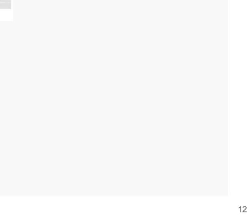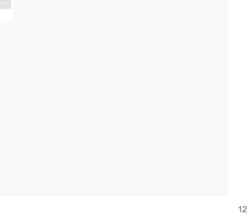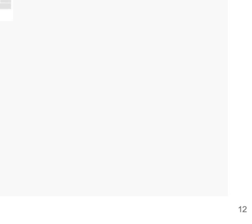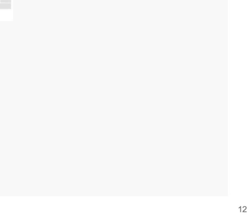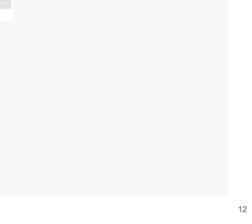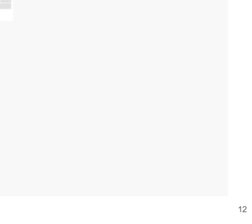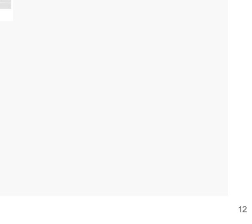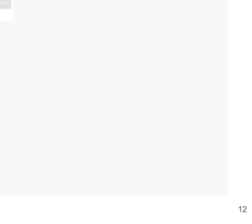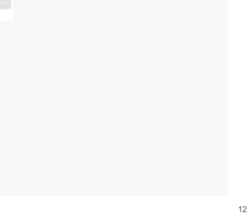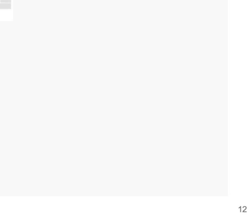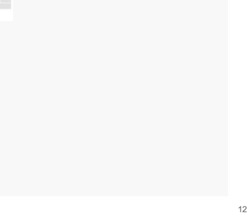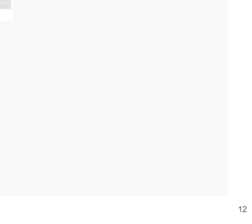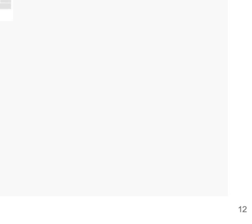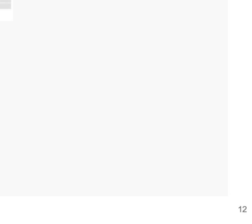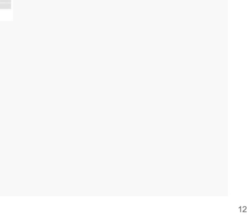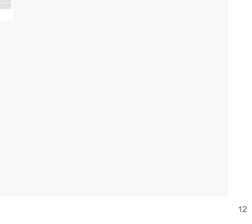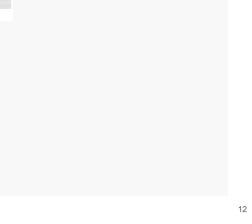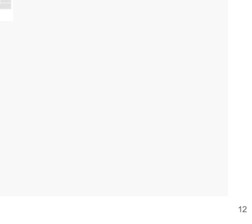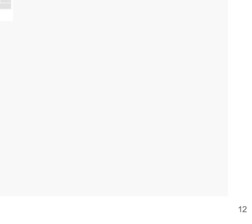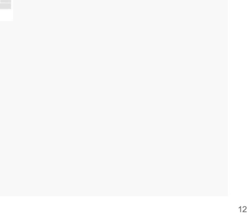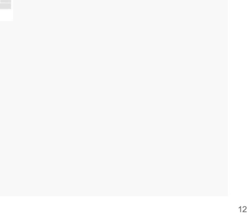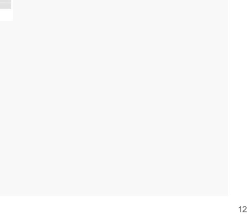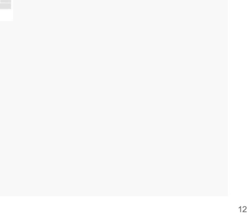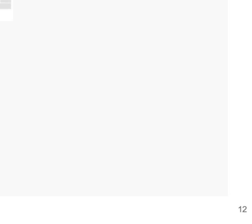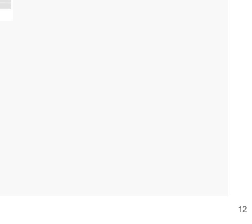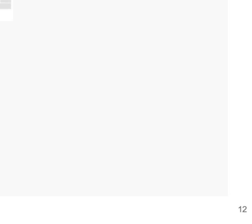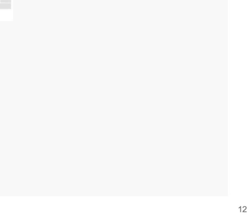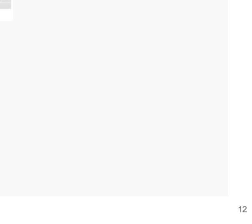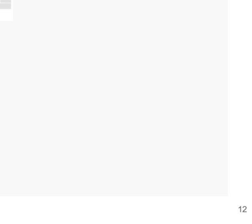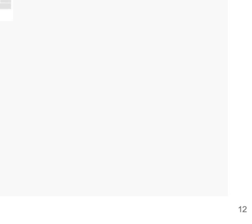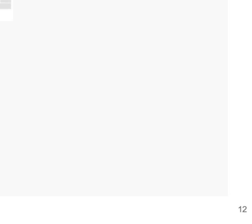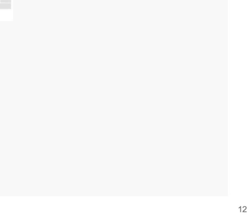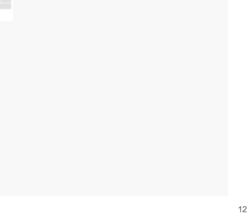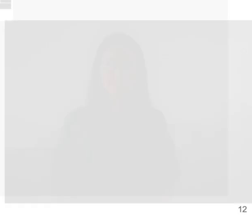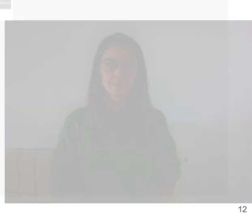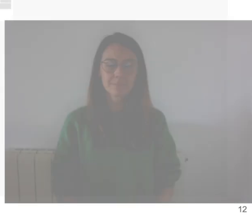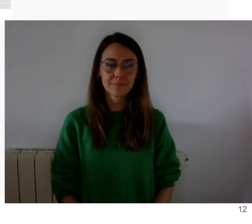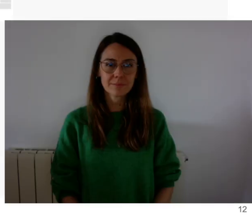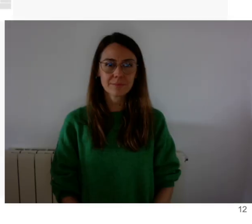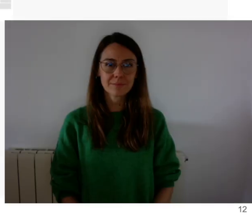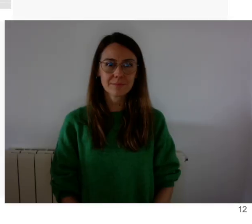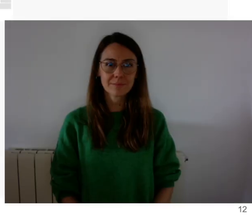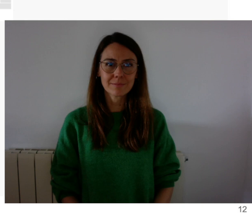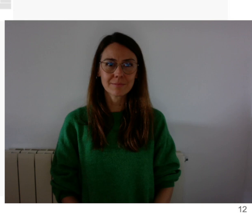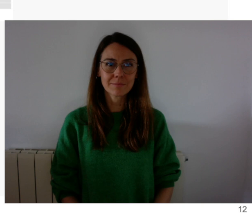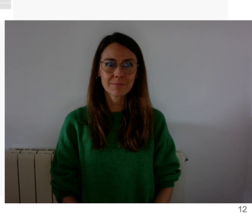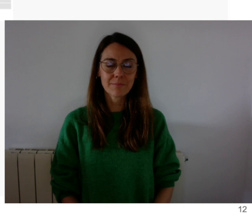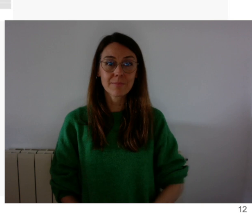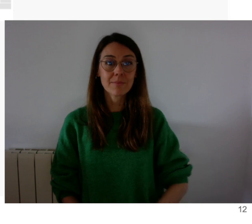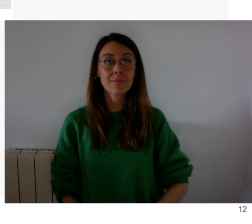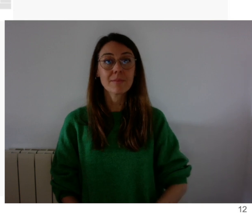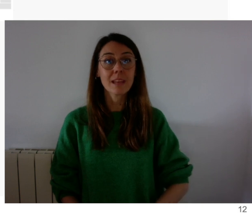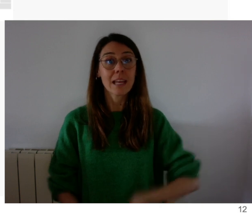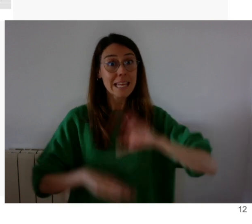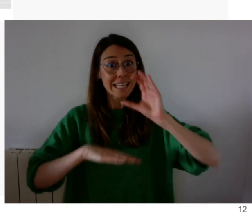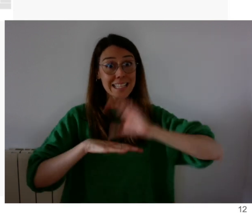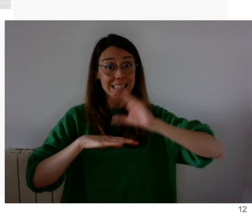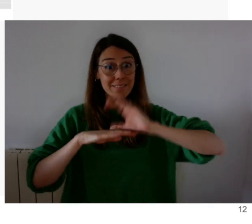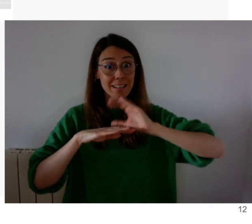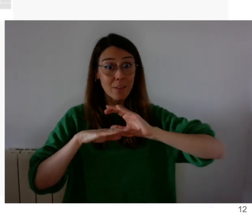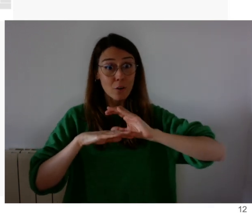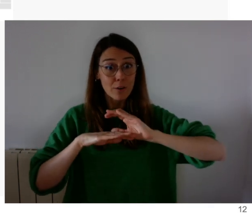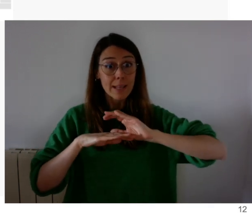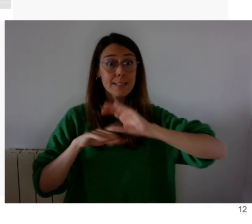From our data annotation, we found a total of 377 instances of